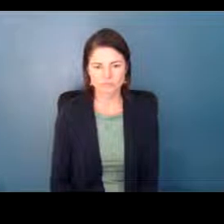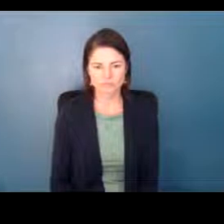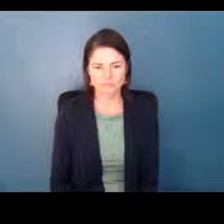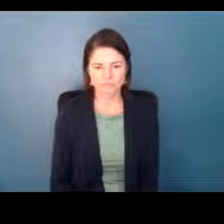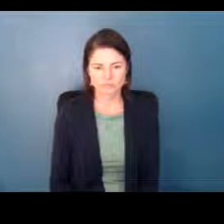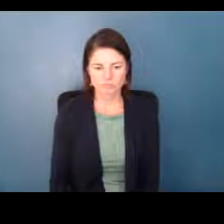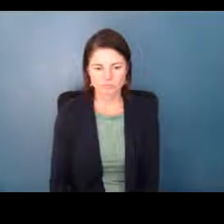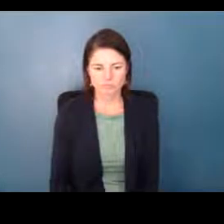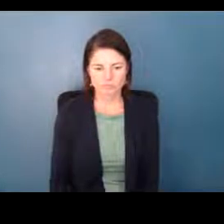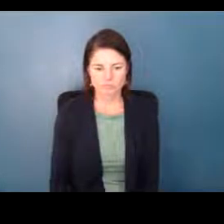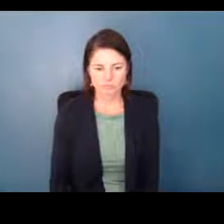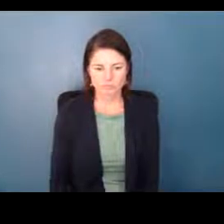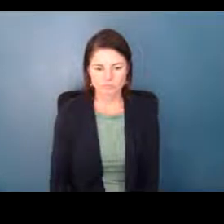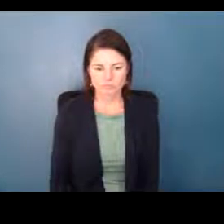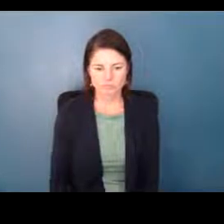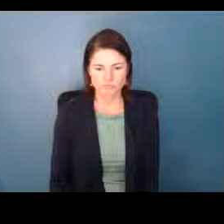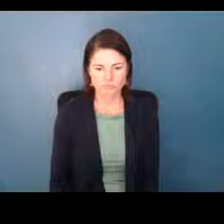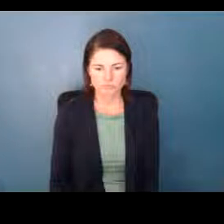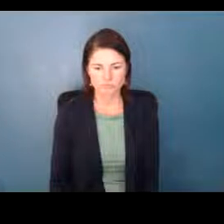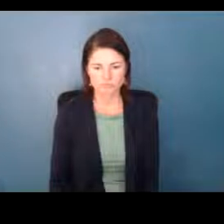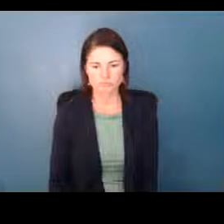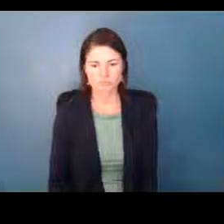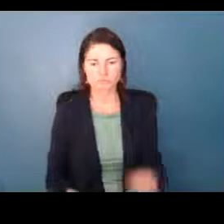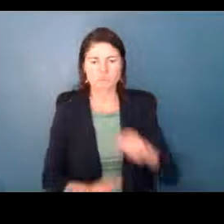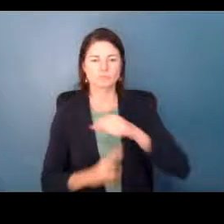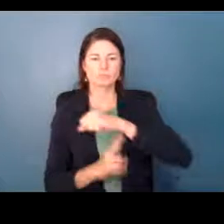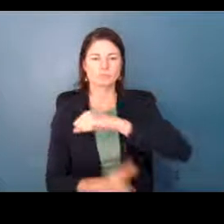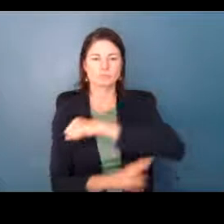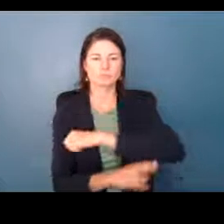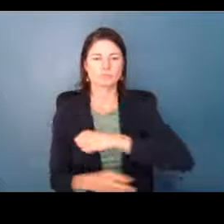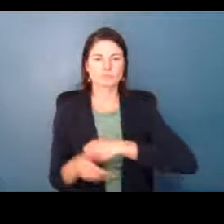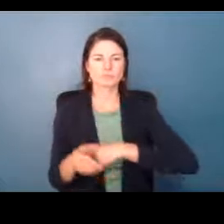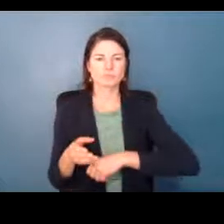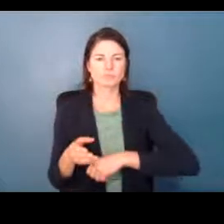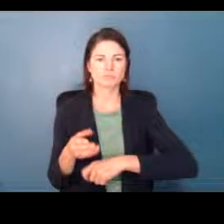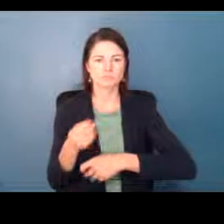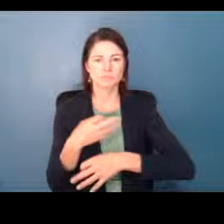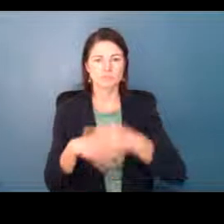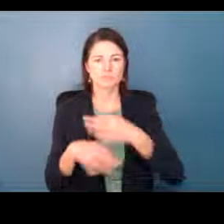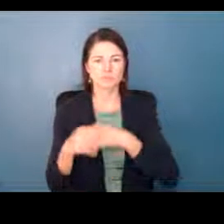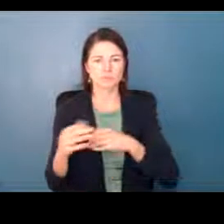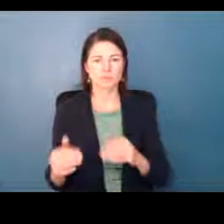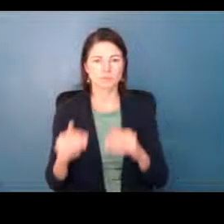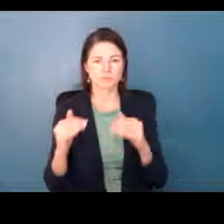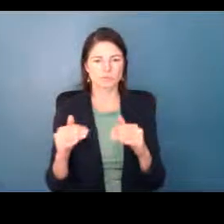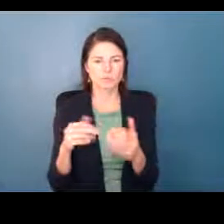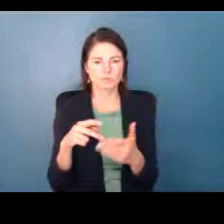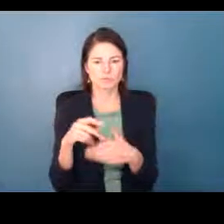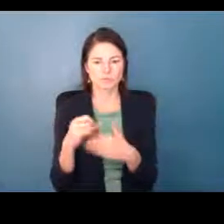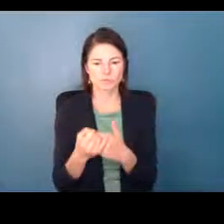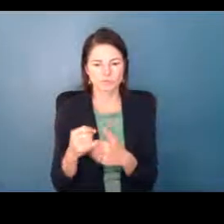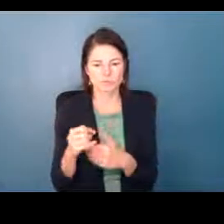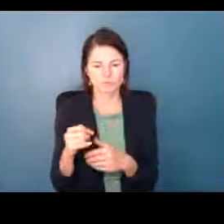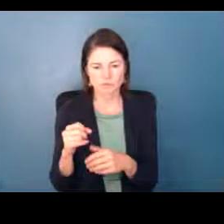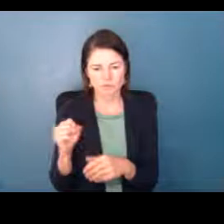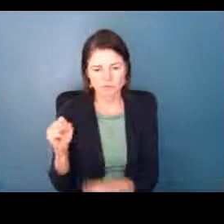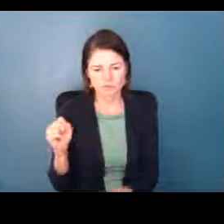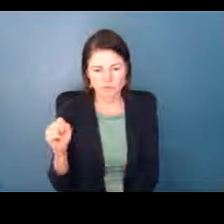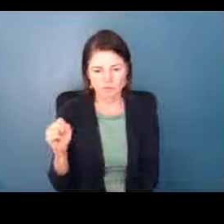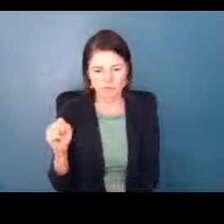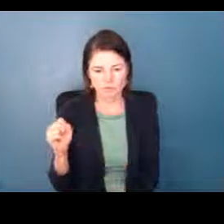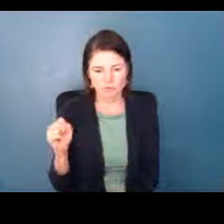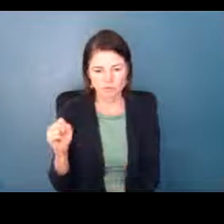action item for a bridge rehabilitation project, bridge road replacement upgrade project on State Route 96 and 196 in Humboldt